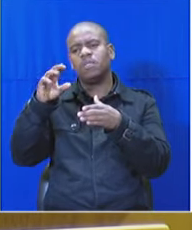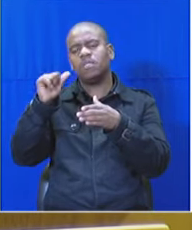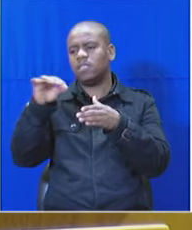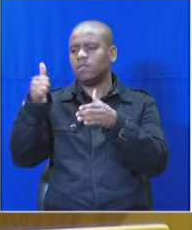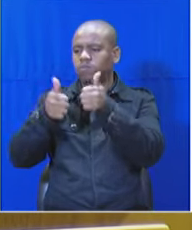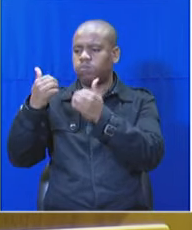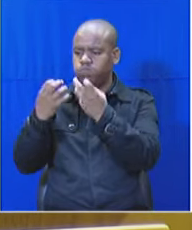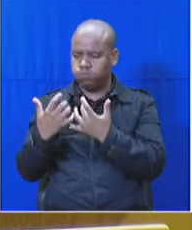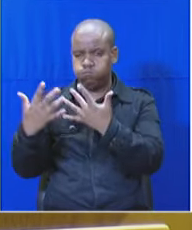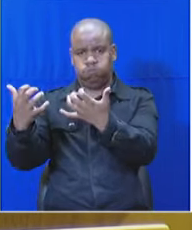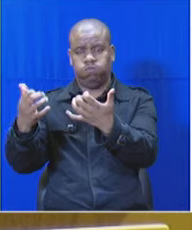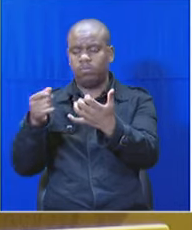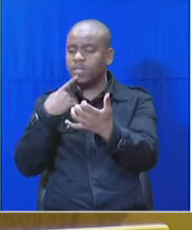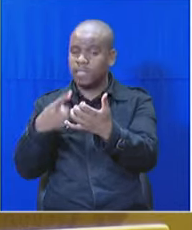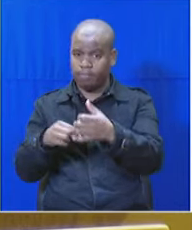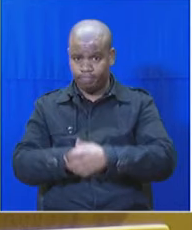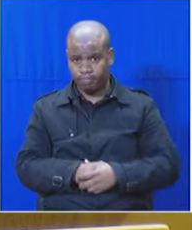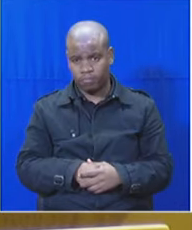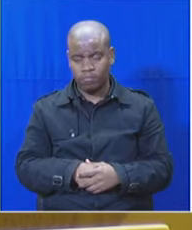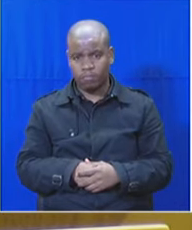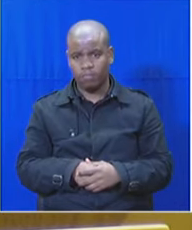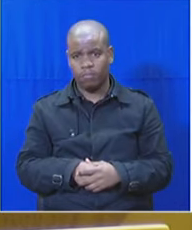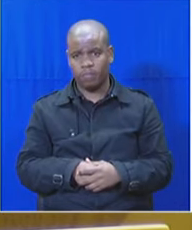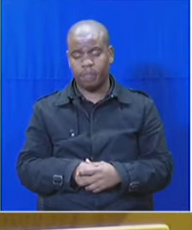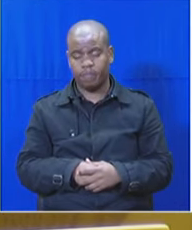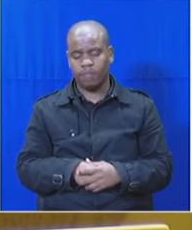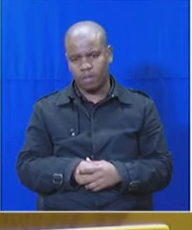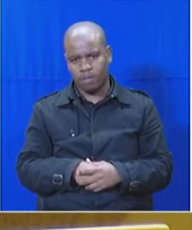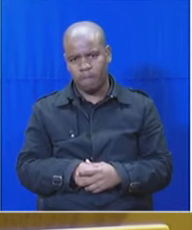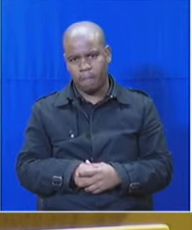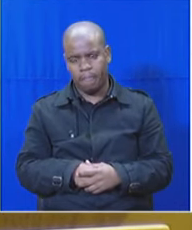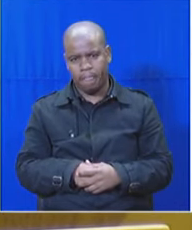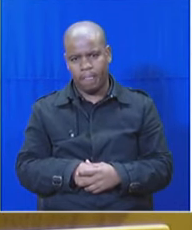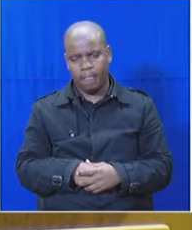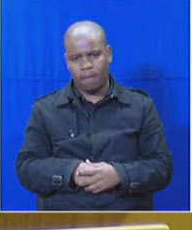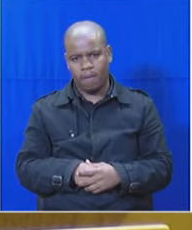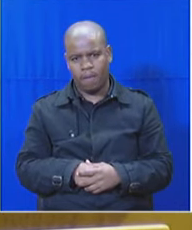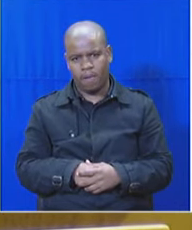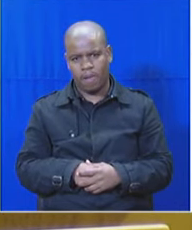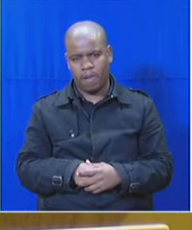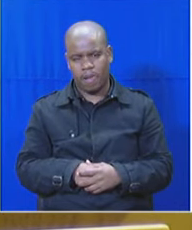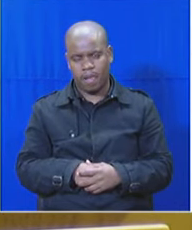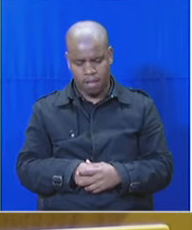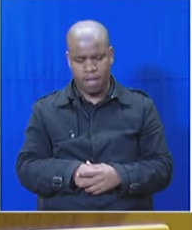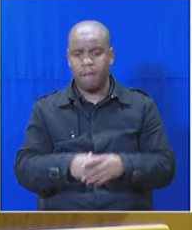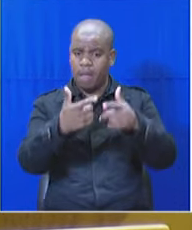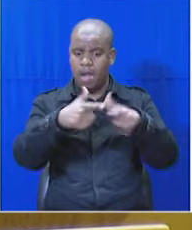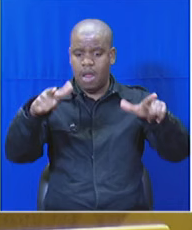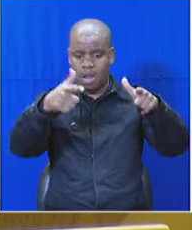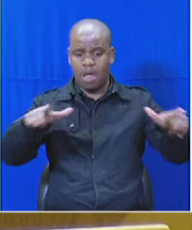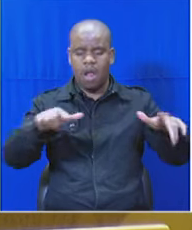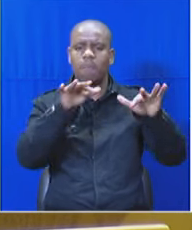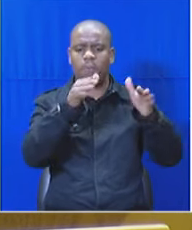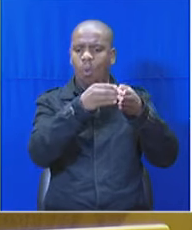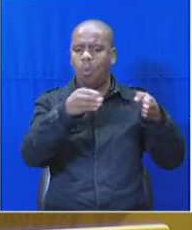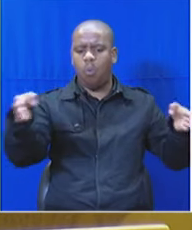of this matter, and he said, I quote, the dispossession of our people of the land that is